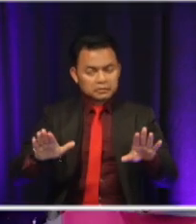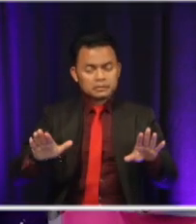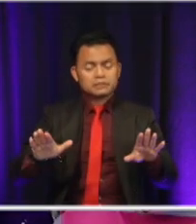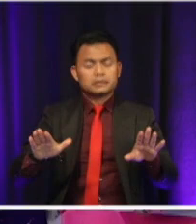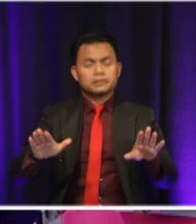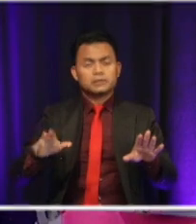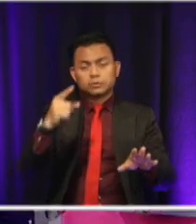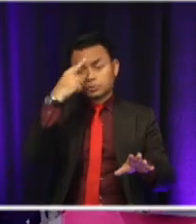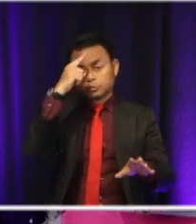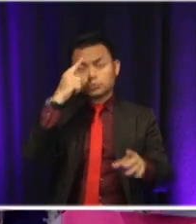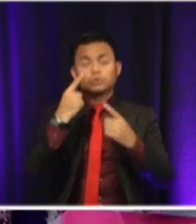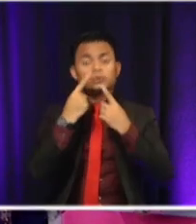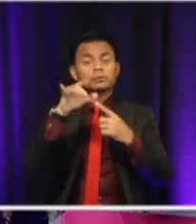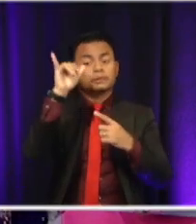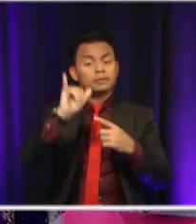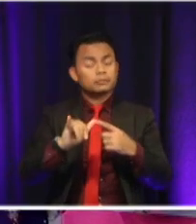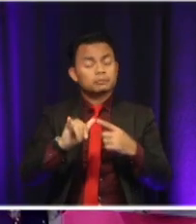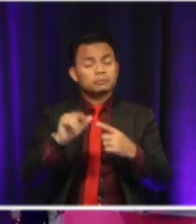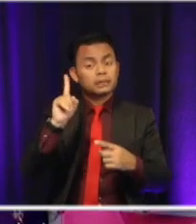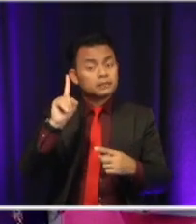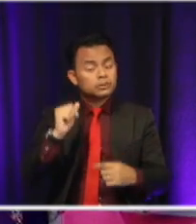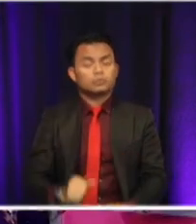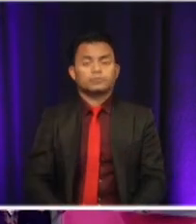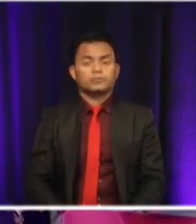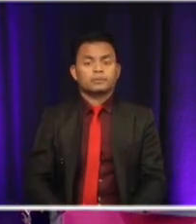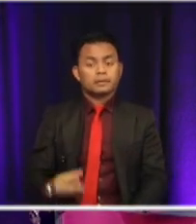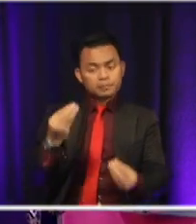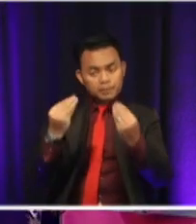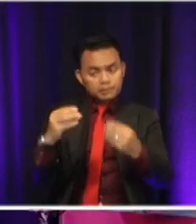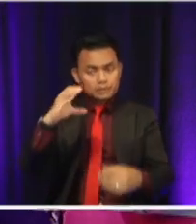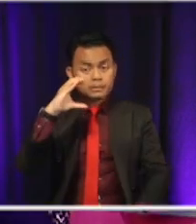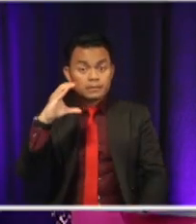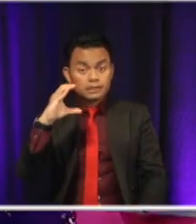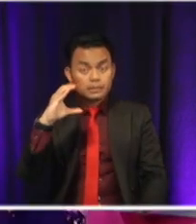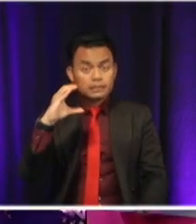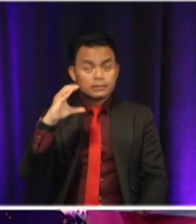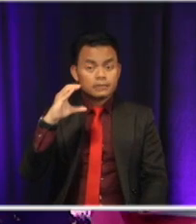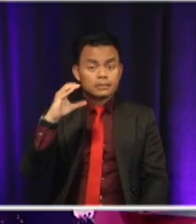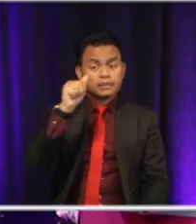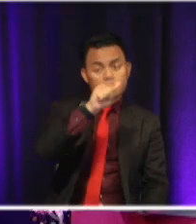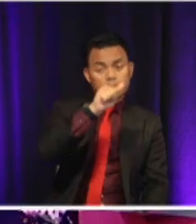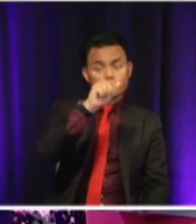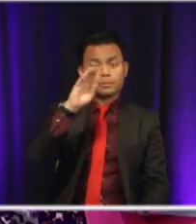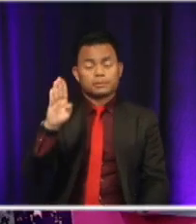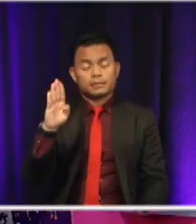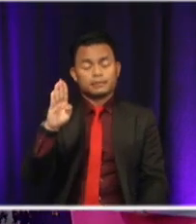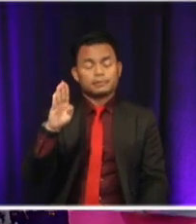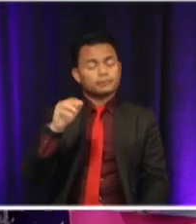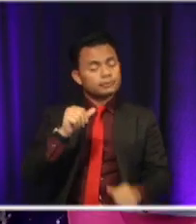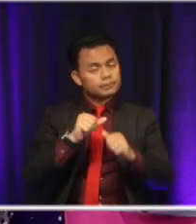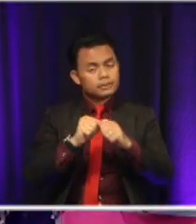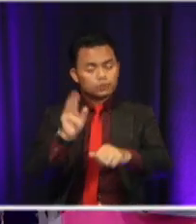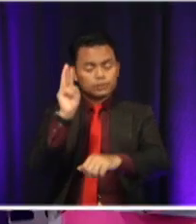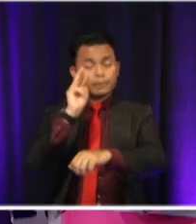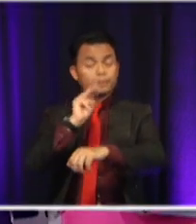to answer first. However, generally speaking, you should manage your time well as you